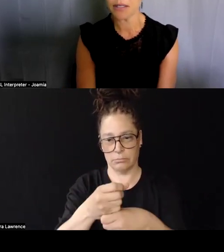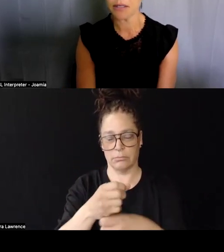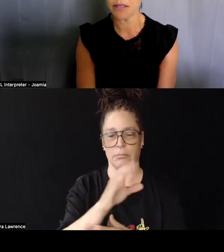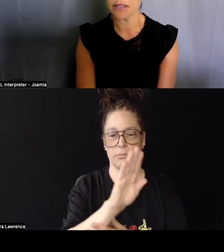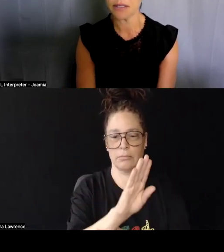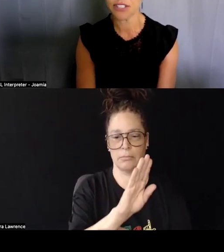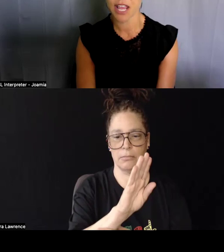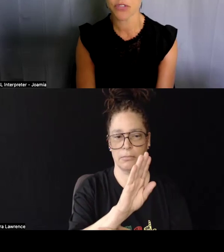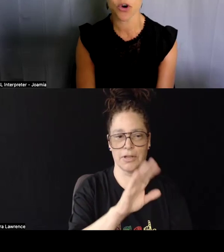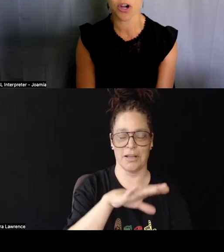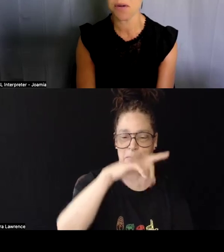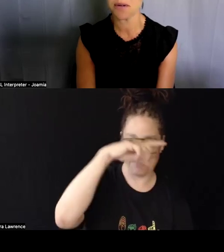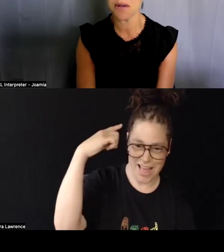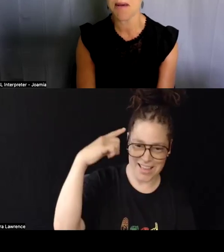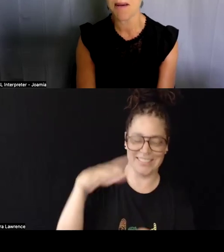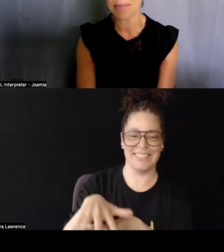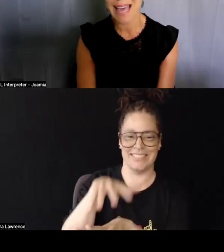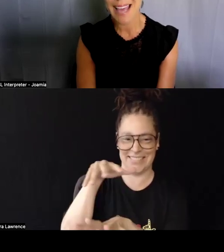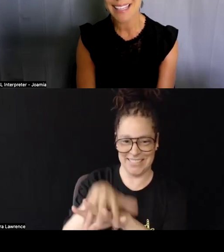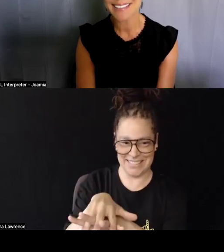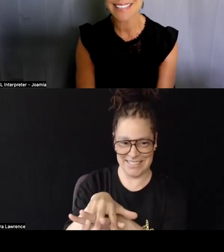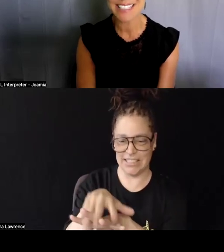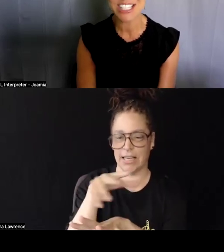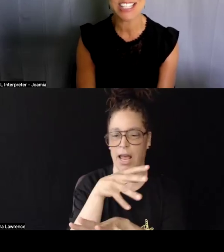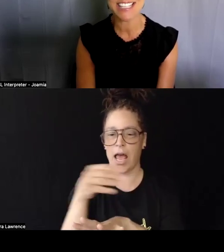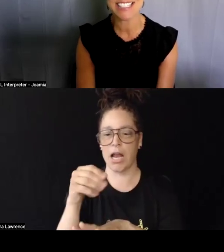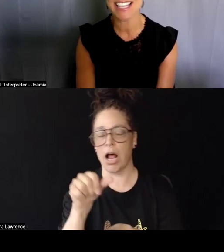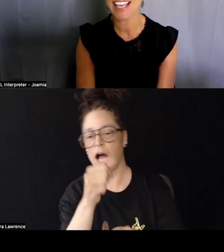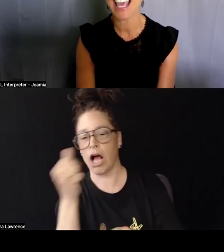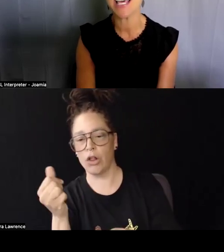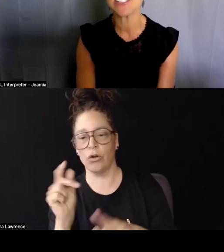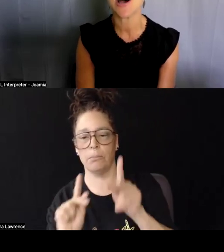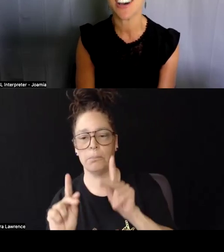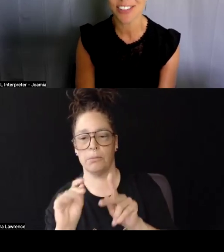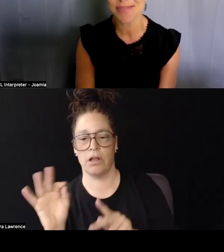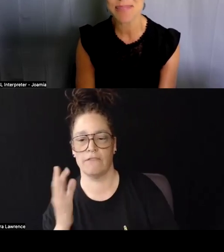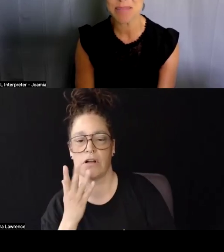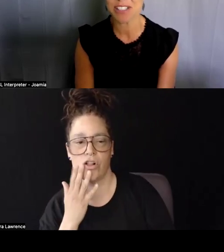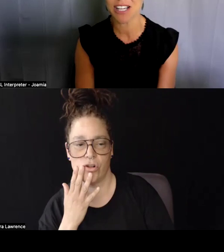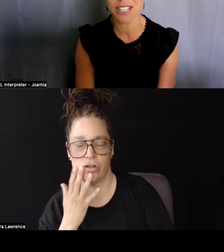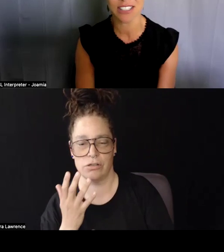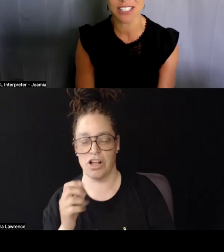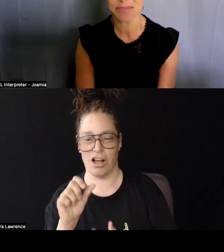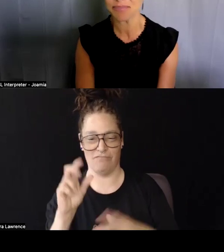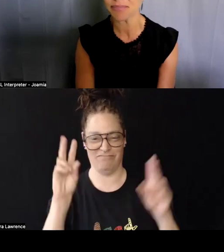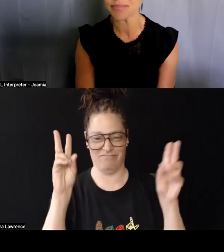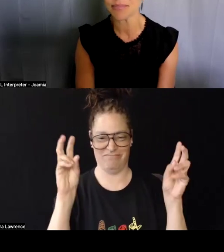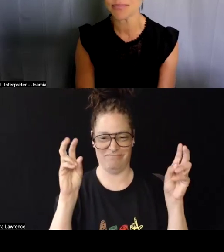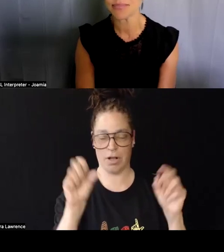BIPOC stands for Black, Indigenous, and other people of